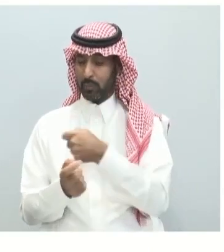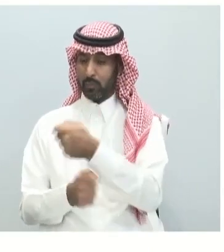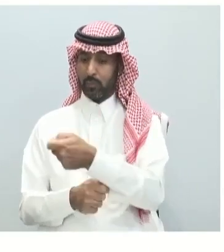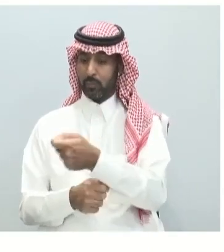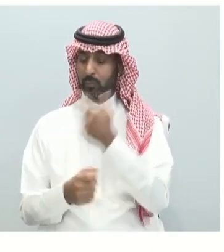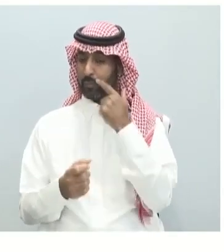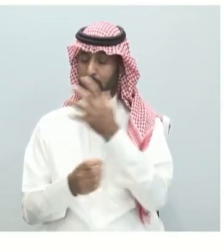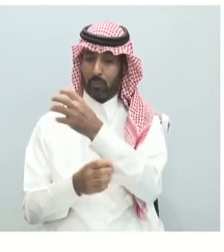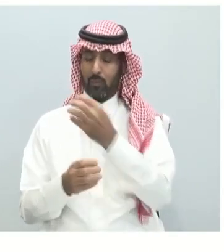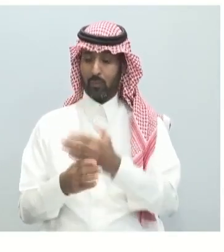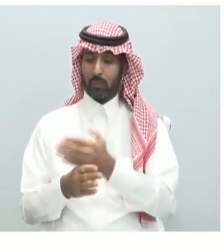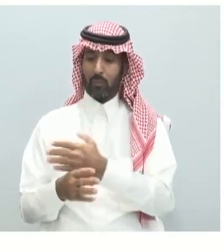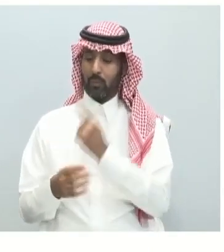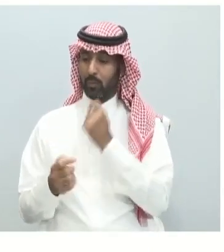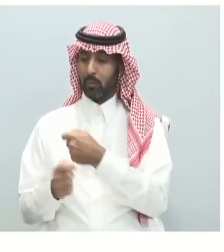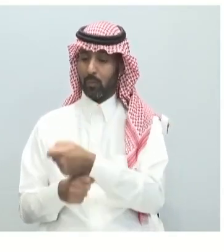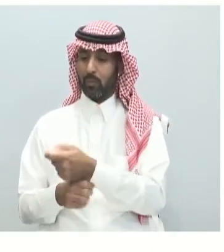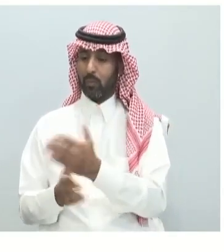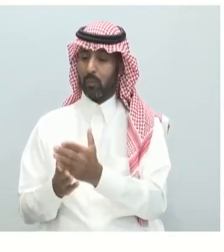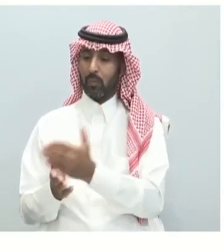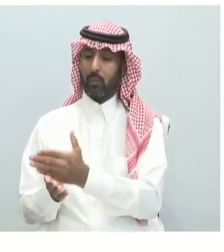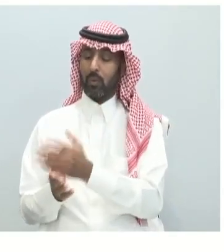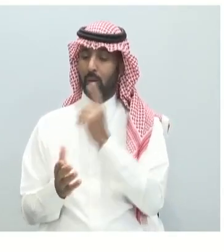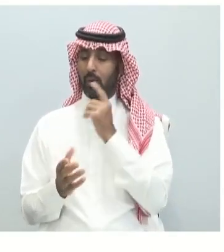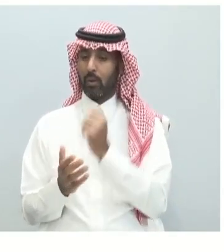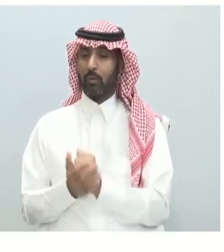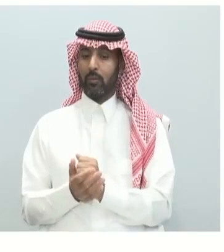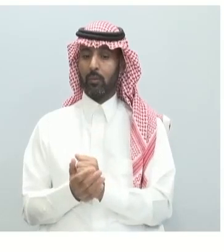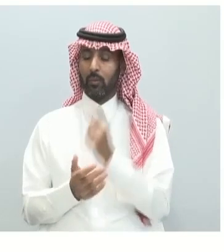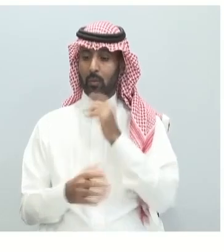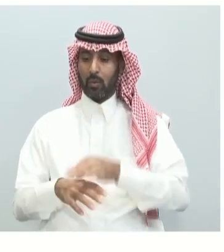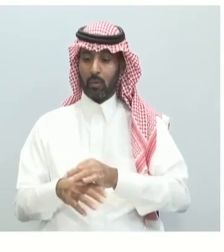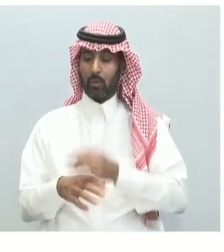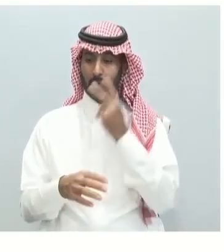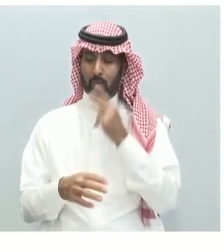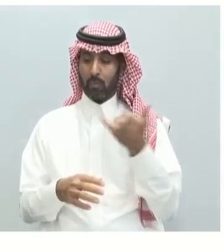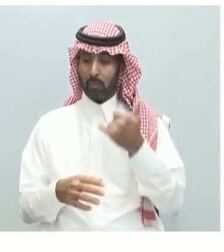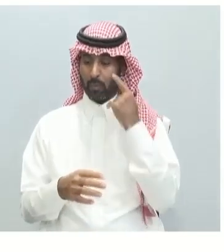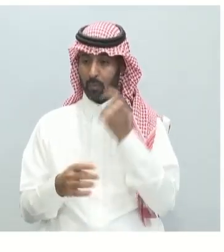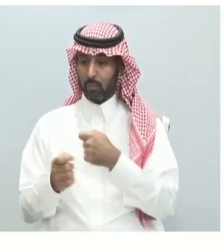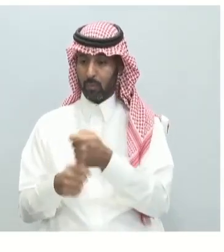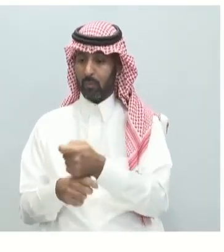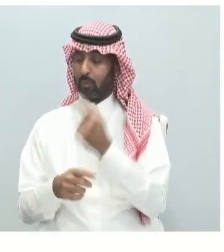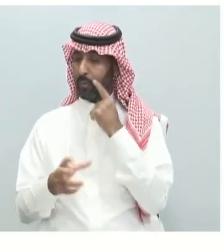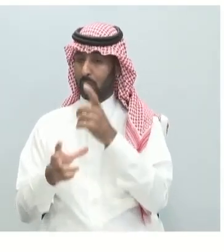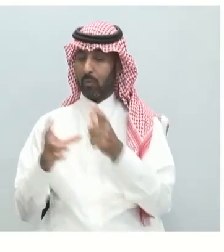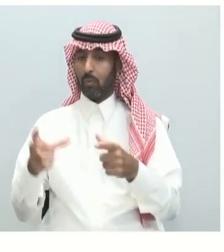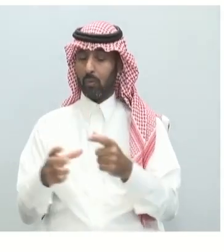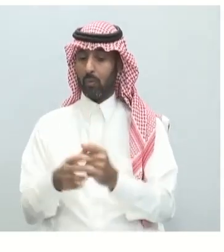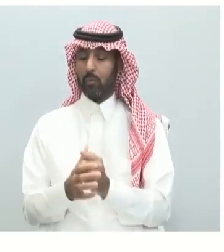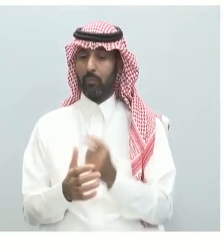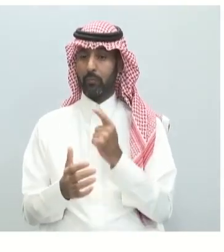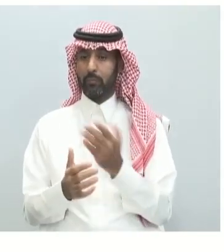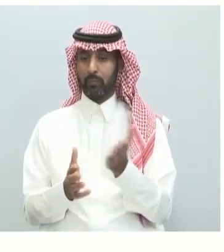public. The share is usually made up of a bag of vegetables. People who are interested in becoming members buy a share before the